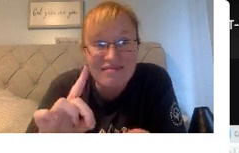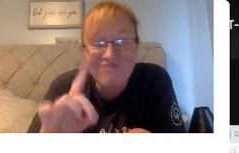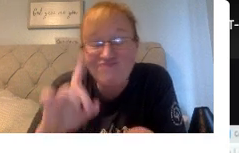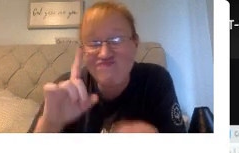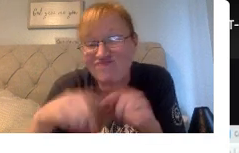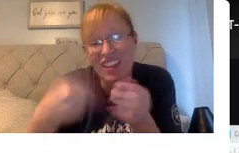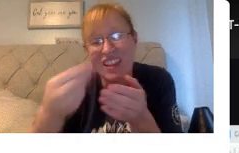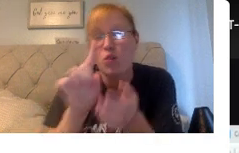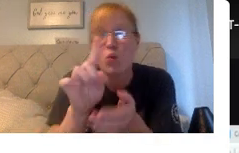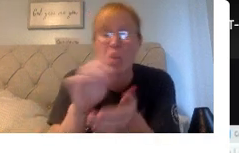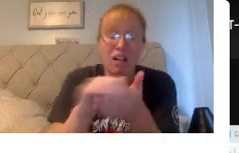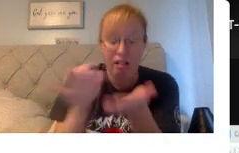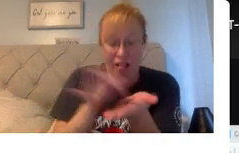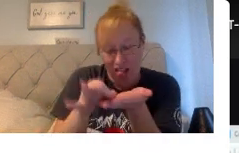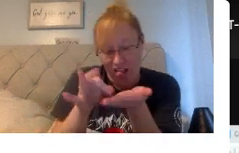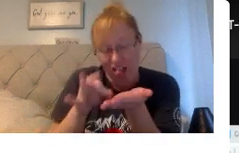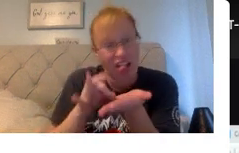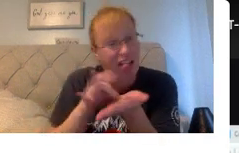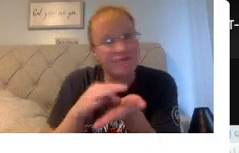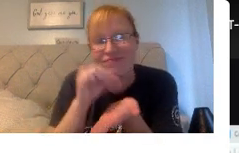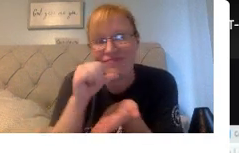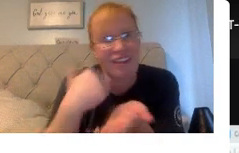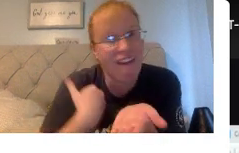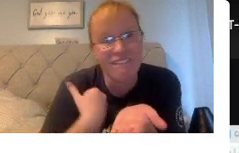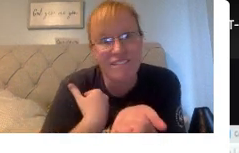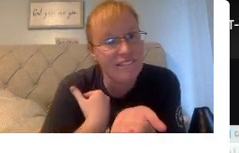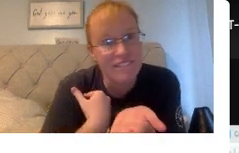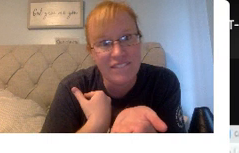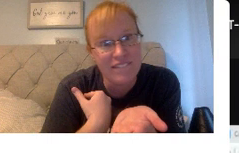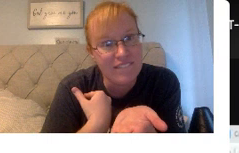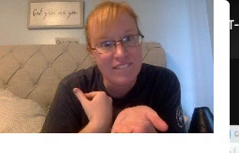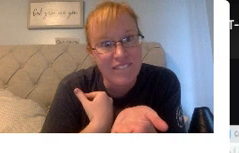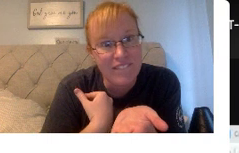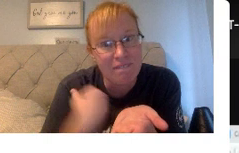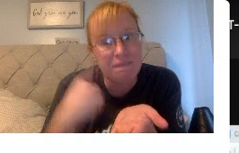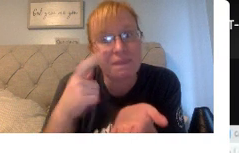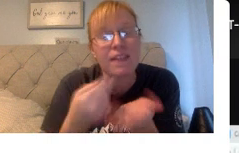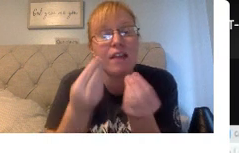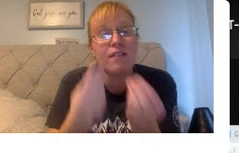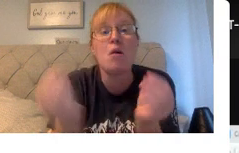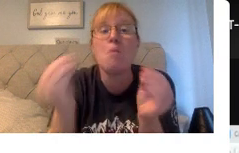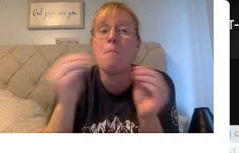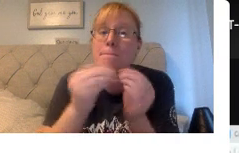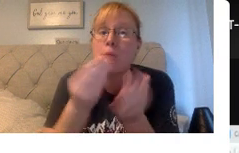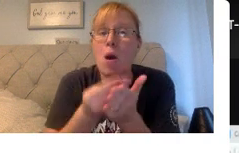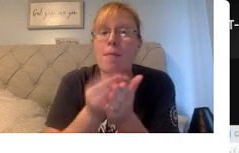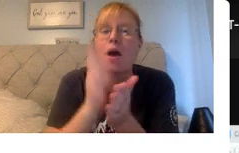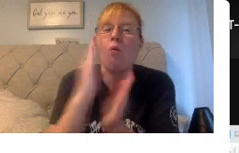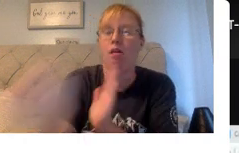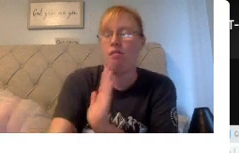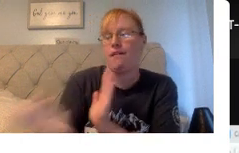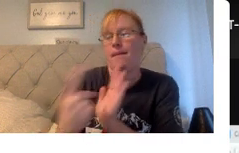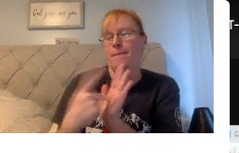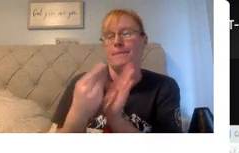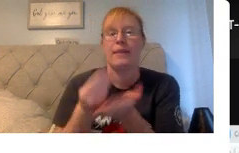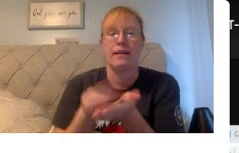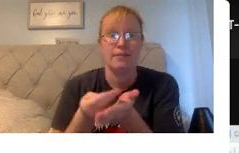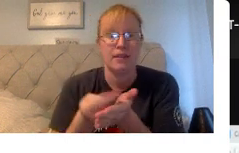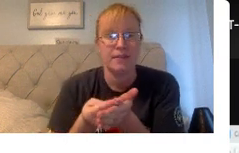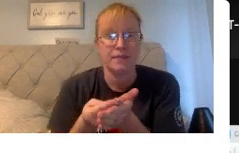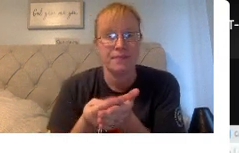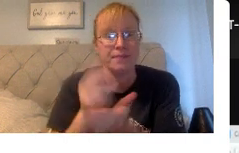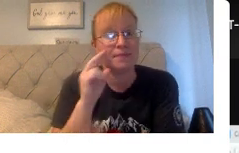give him $1 and then I don't have 99 cents. So I have to give him more money so I can get change back. Now, if I'm